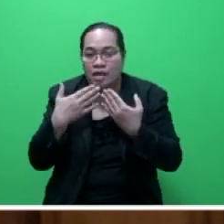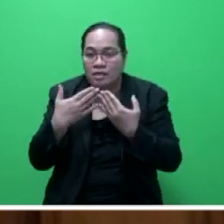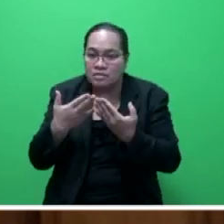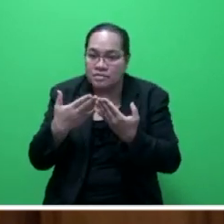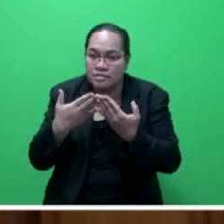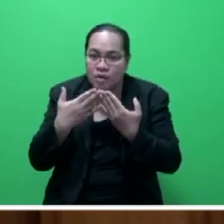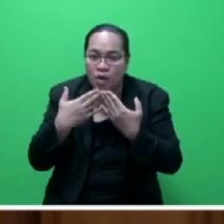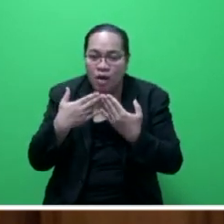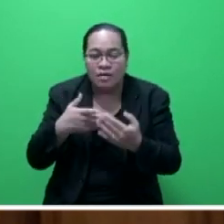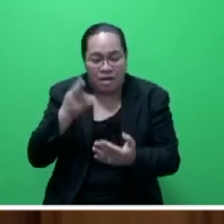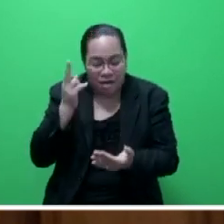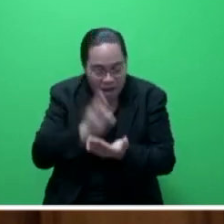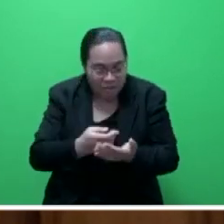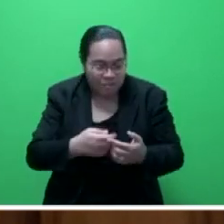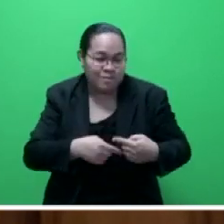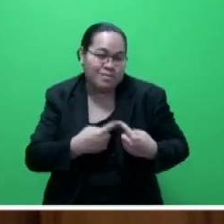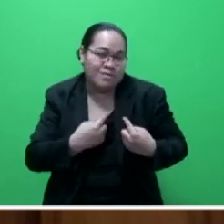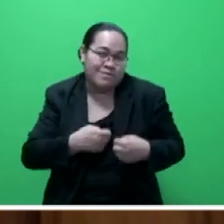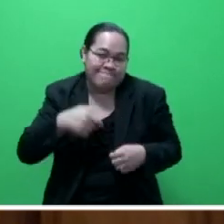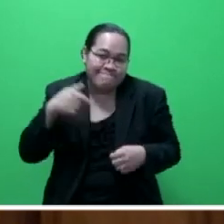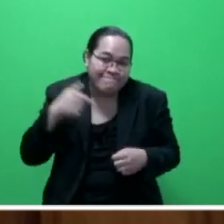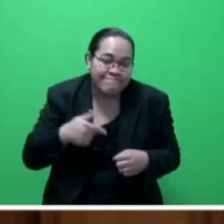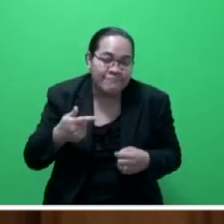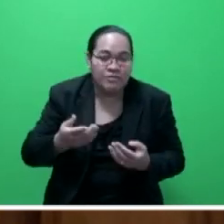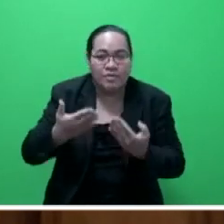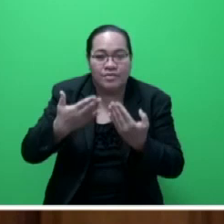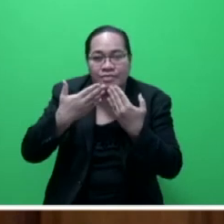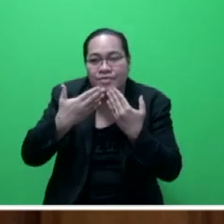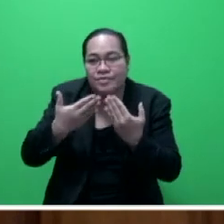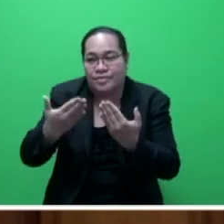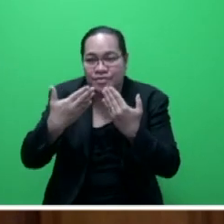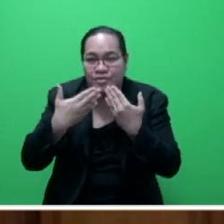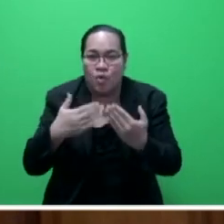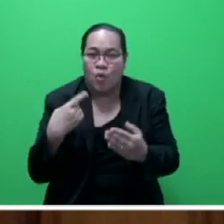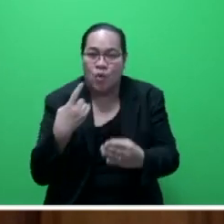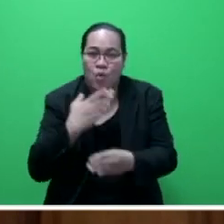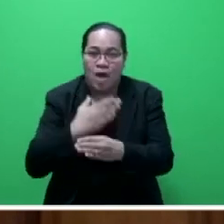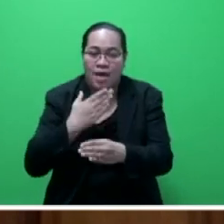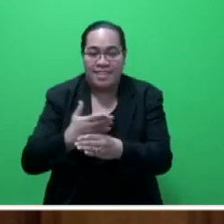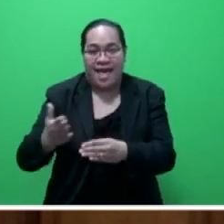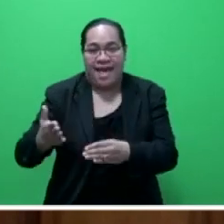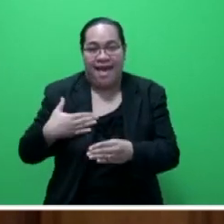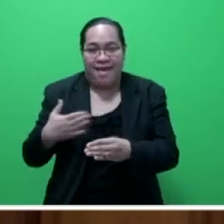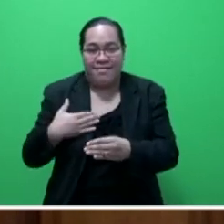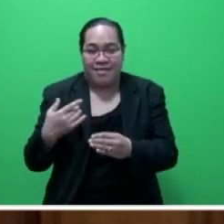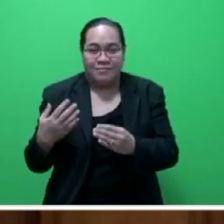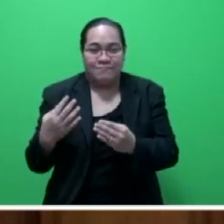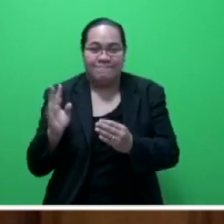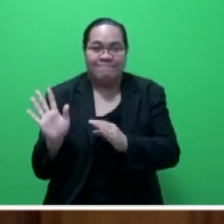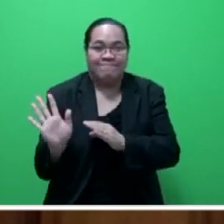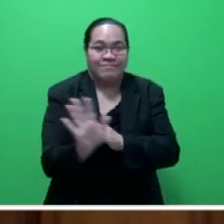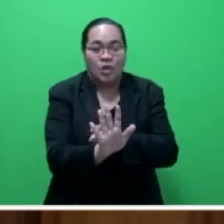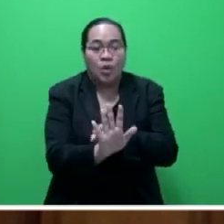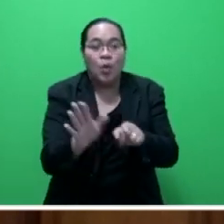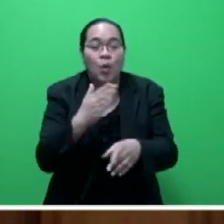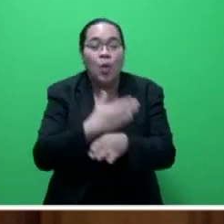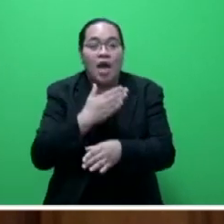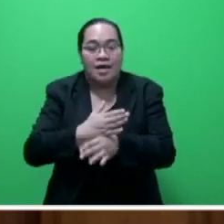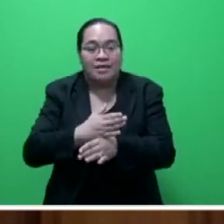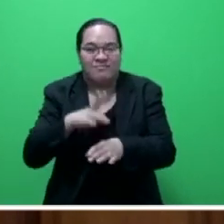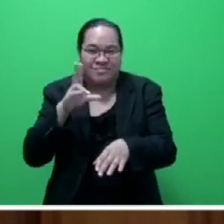and profound appreciation to our health workers and all those in the front line,